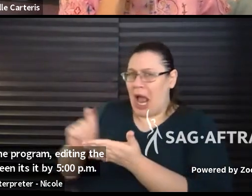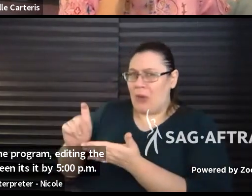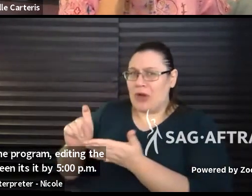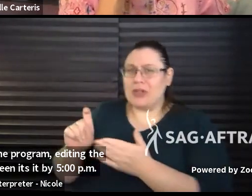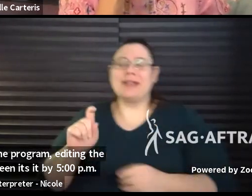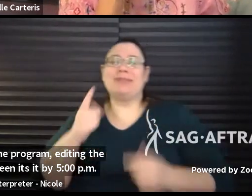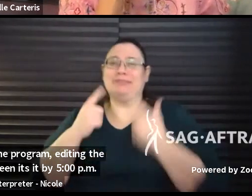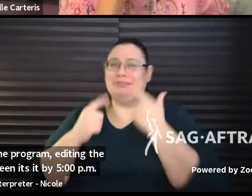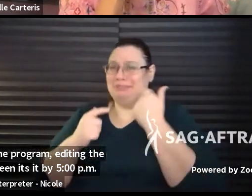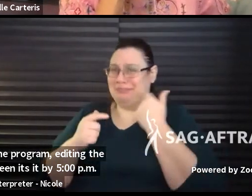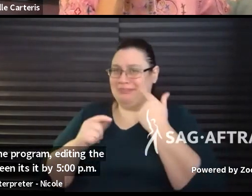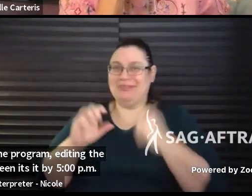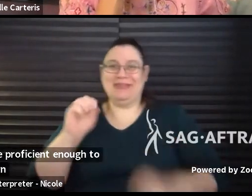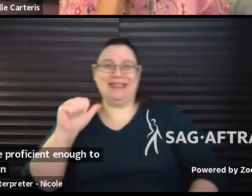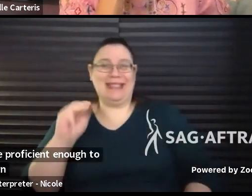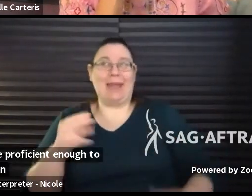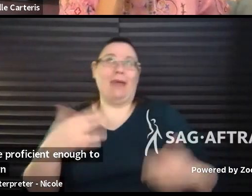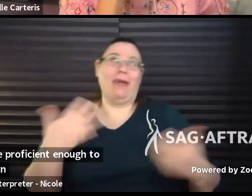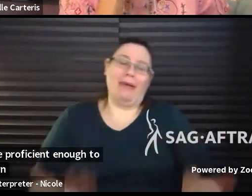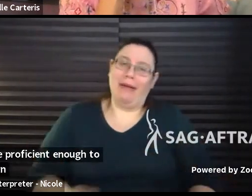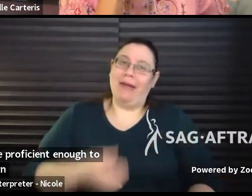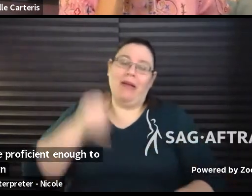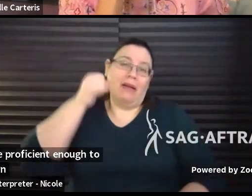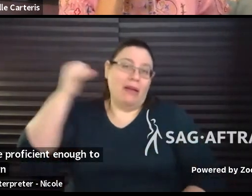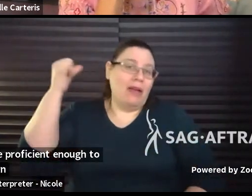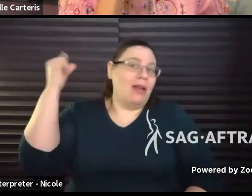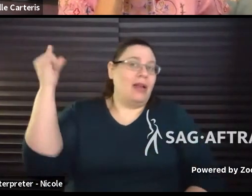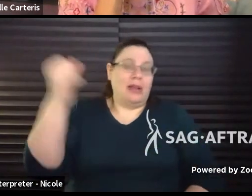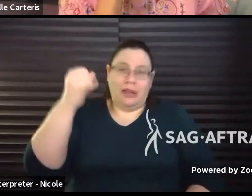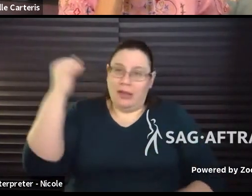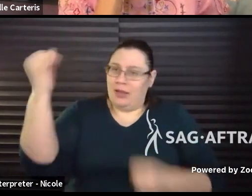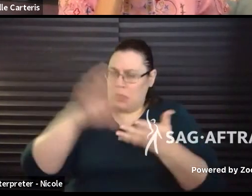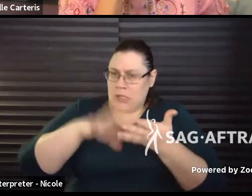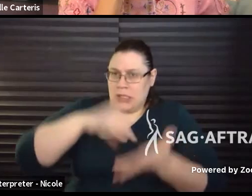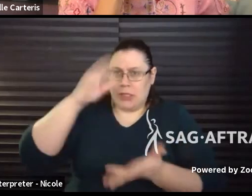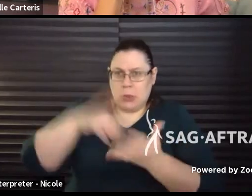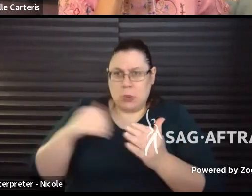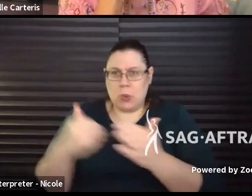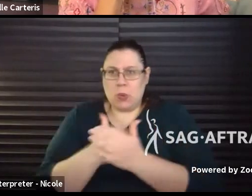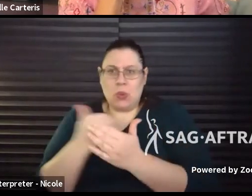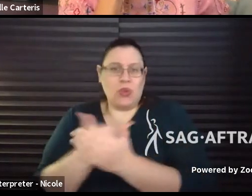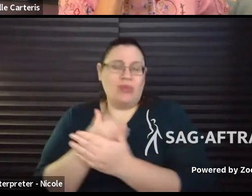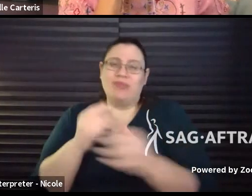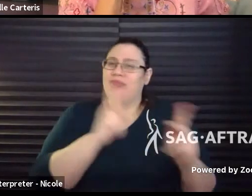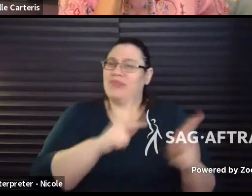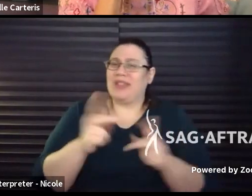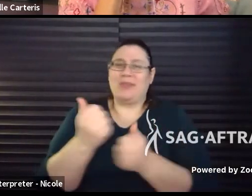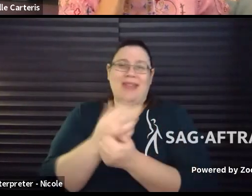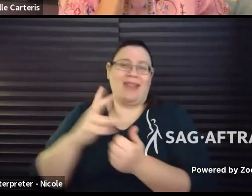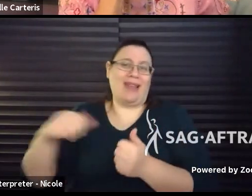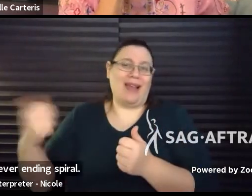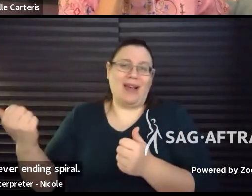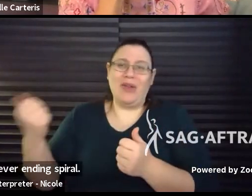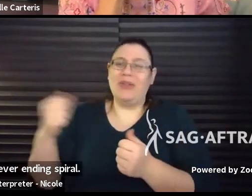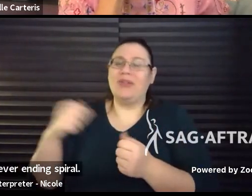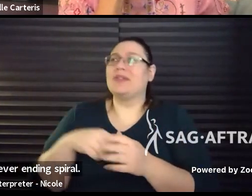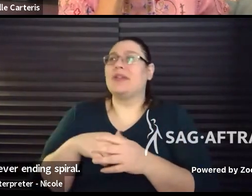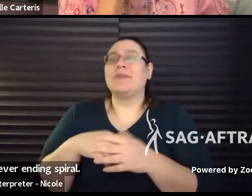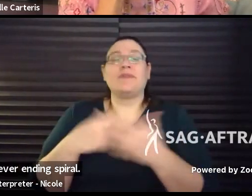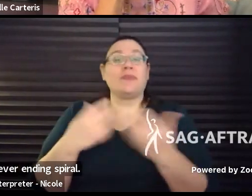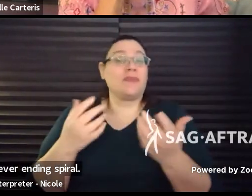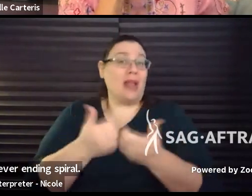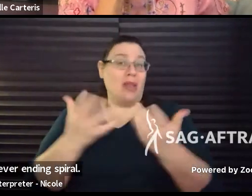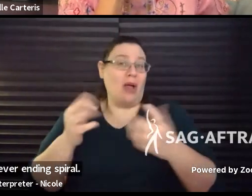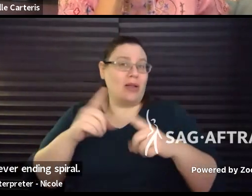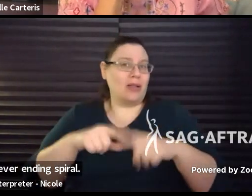it is a never-ending, unwinding spiral. So just, it's like really anything else. Learning, you know, a lot of it depends on